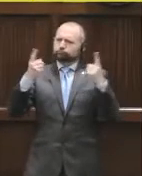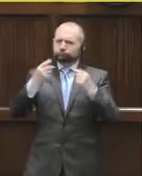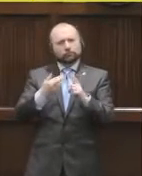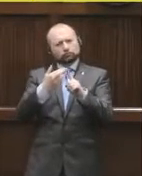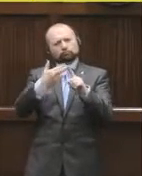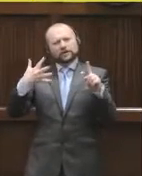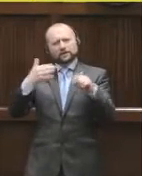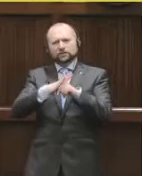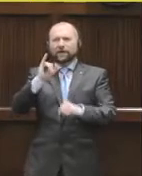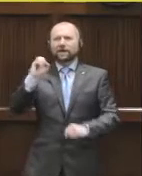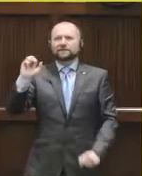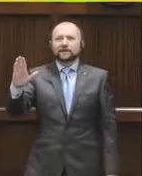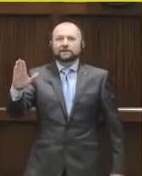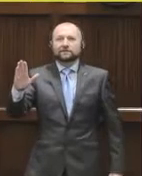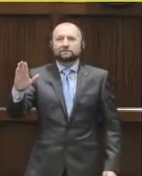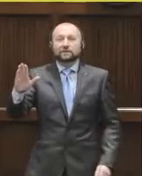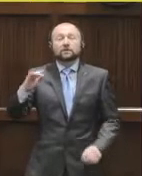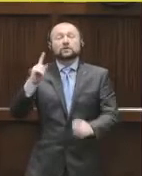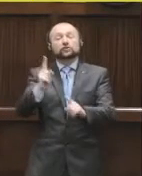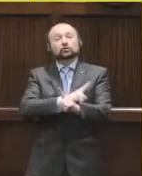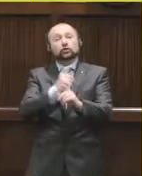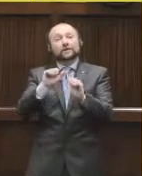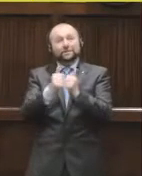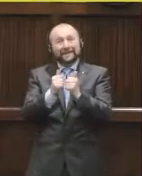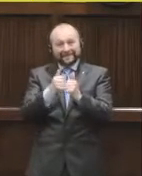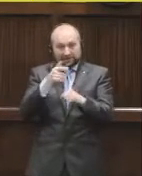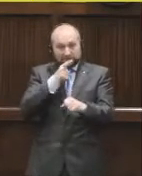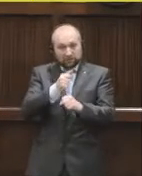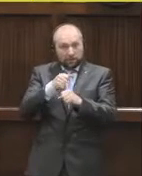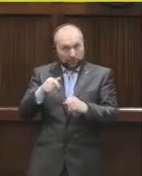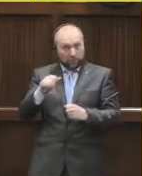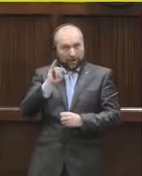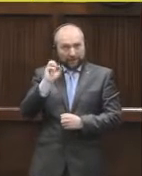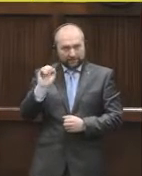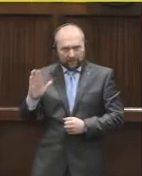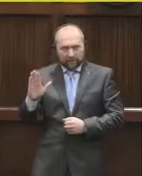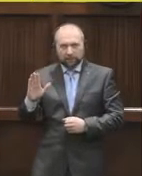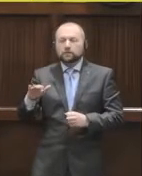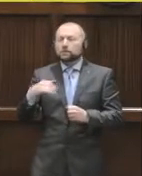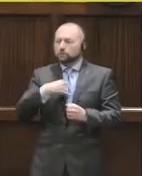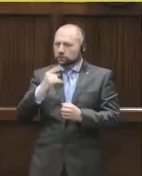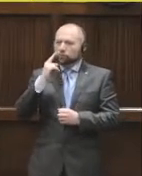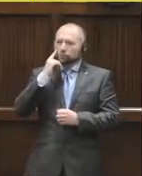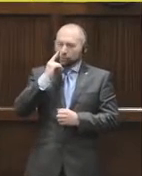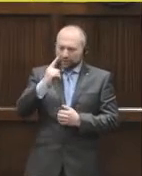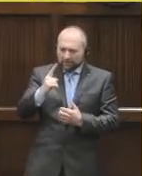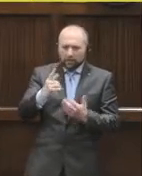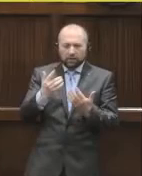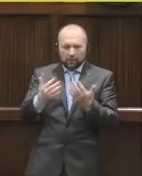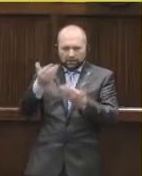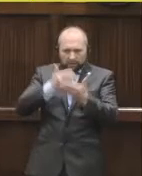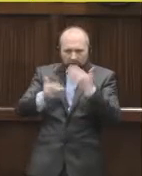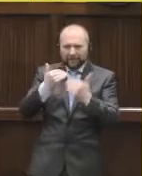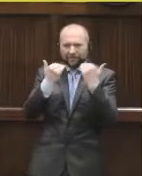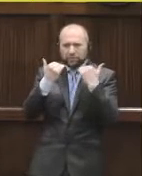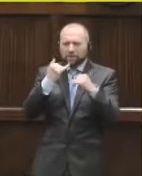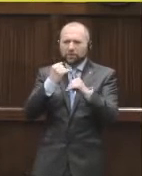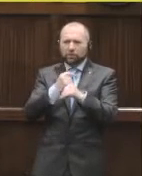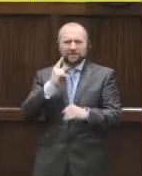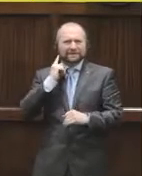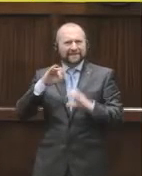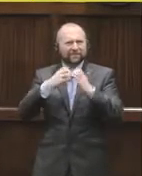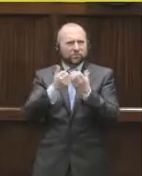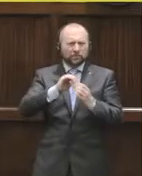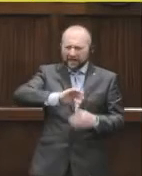of the hearings on this issue, we heard of the extent to which the deaf community experiences